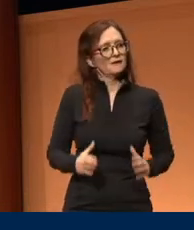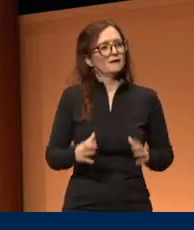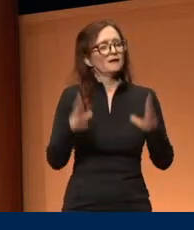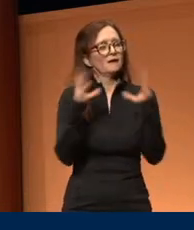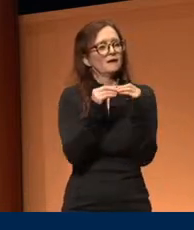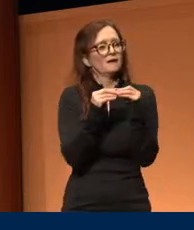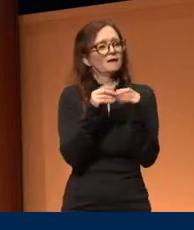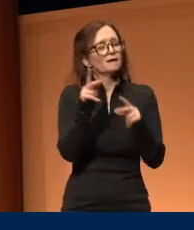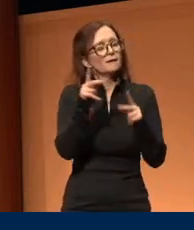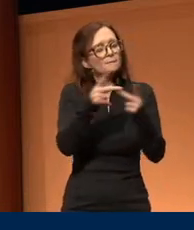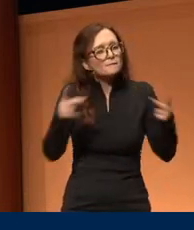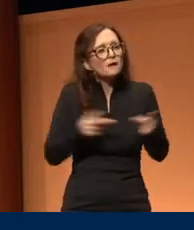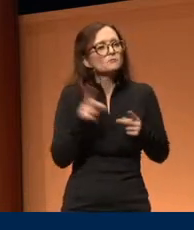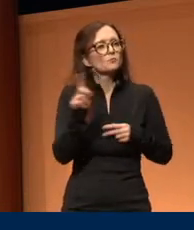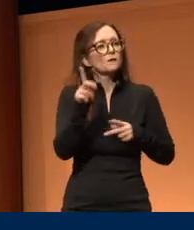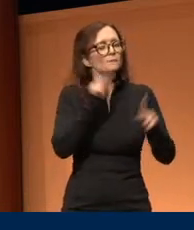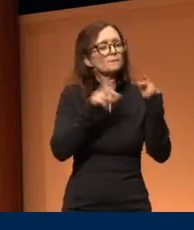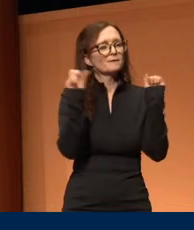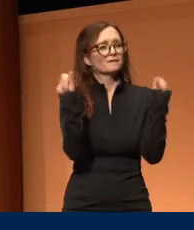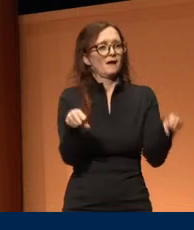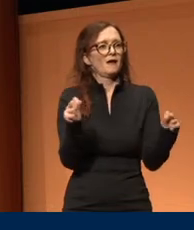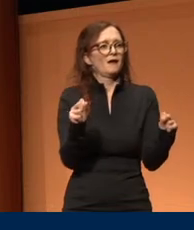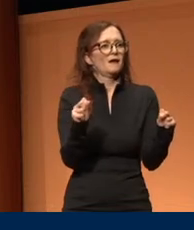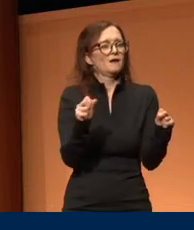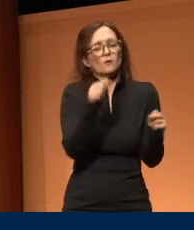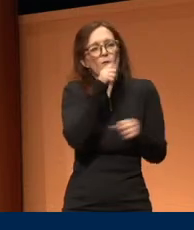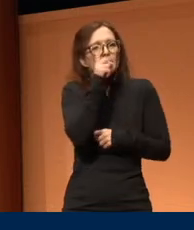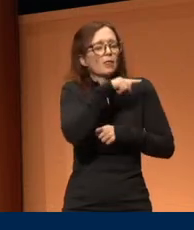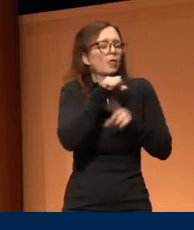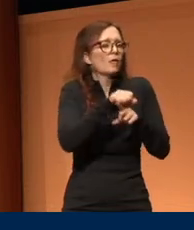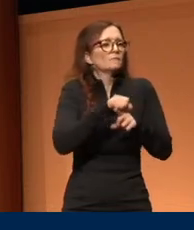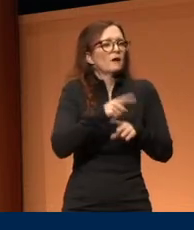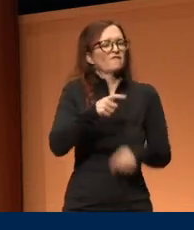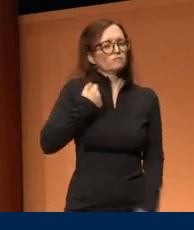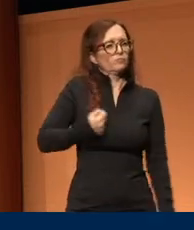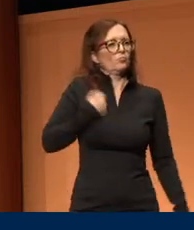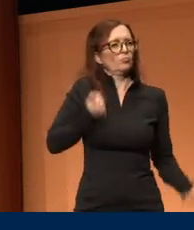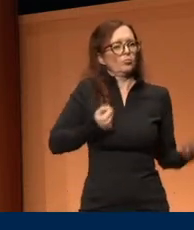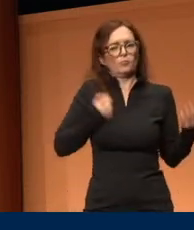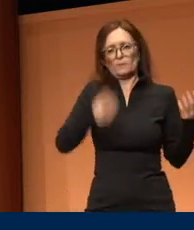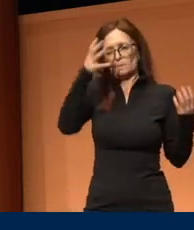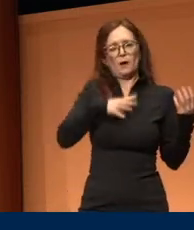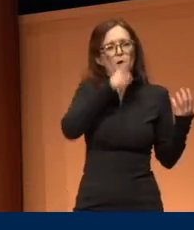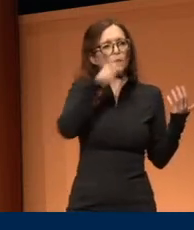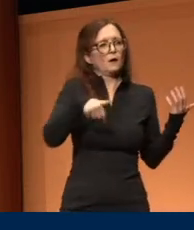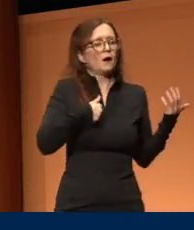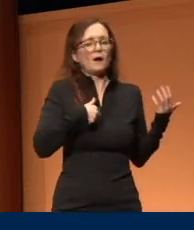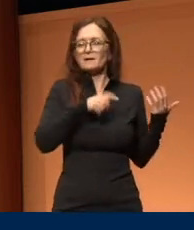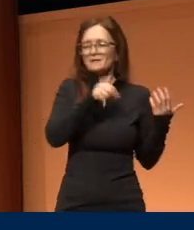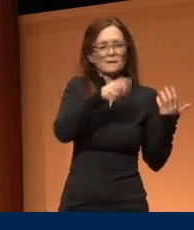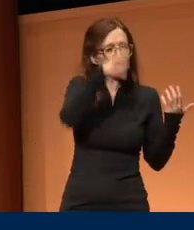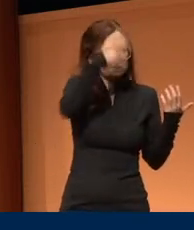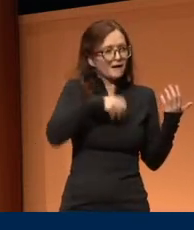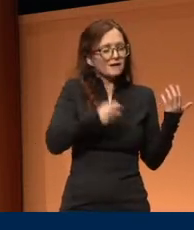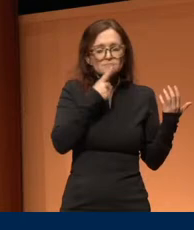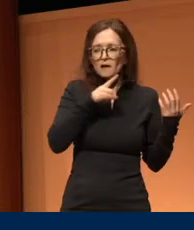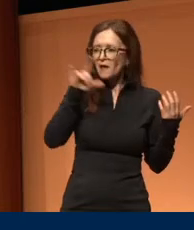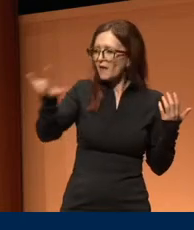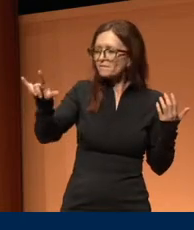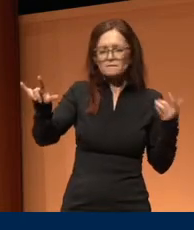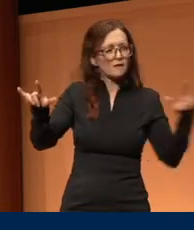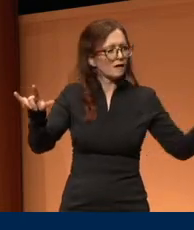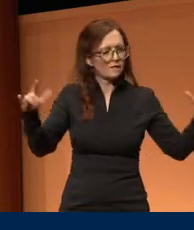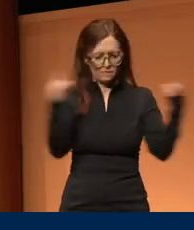are places where people don't need to posture and pretend to be all tough, and where men can say, "I love you," to each other, and learn